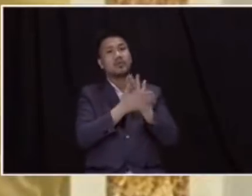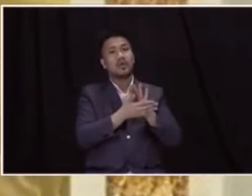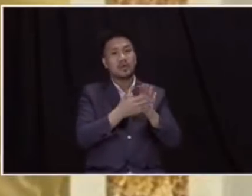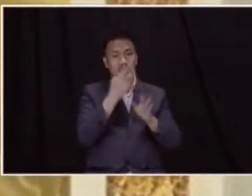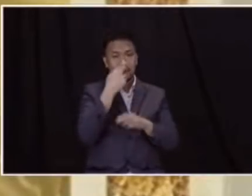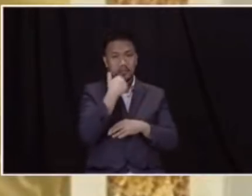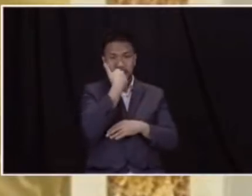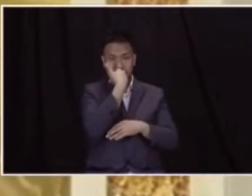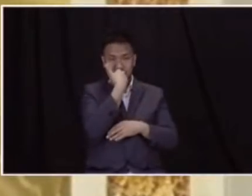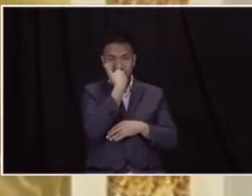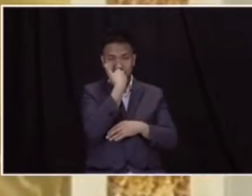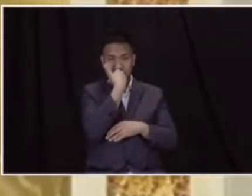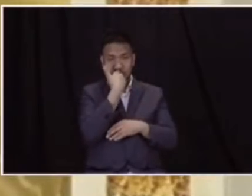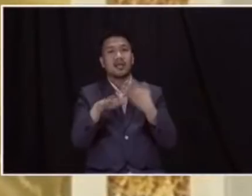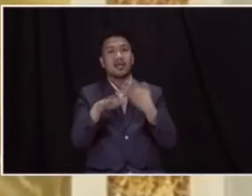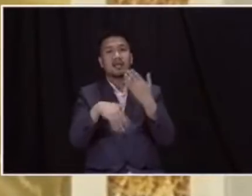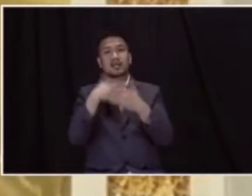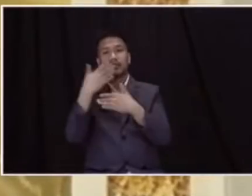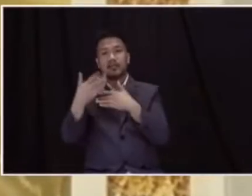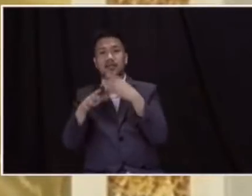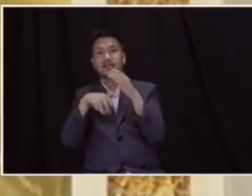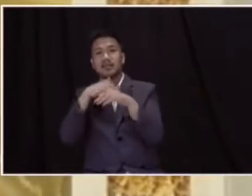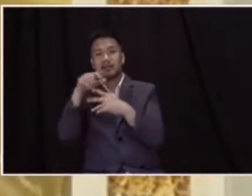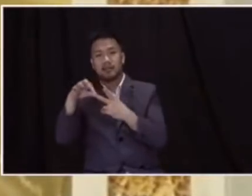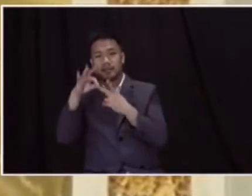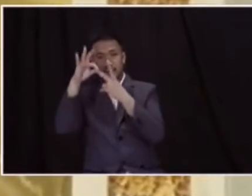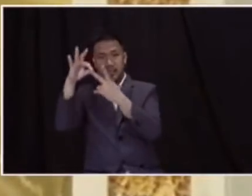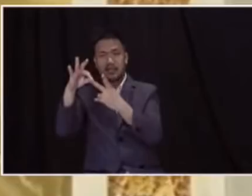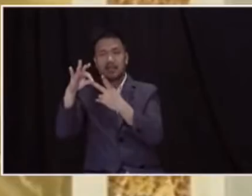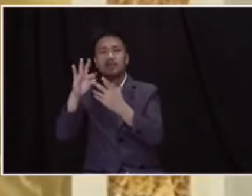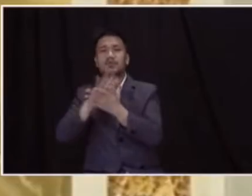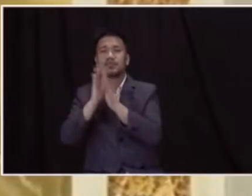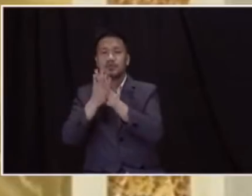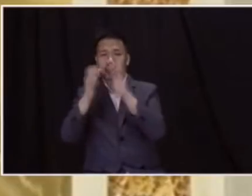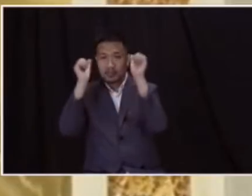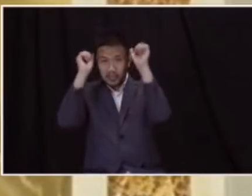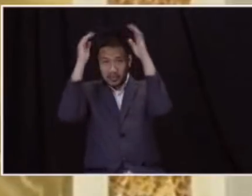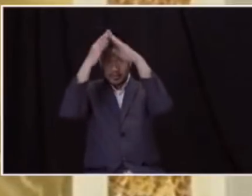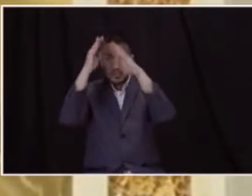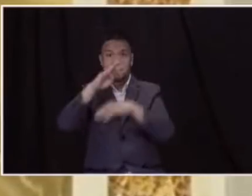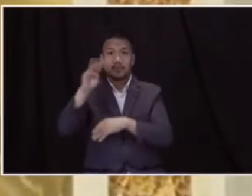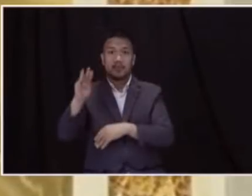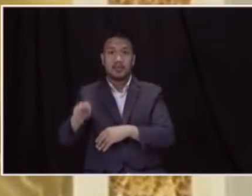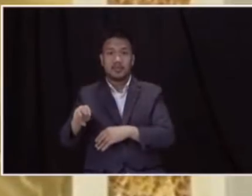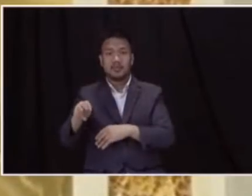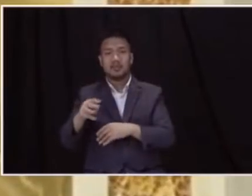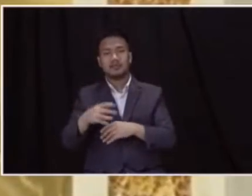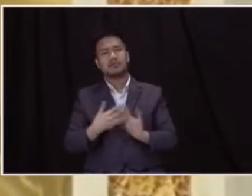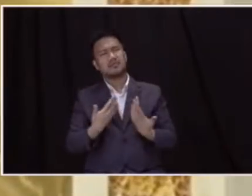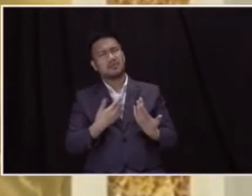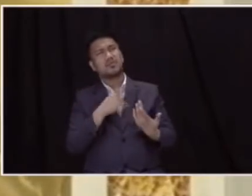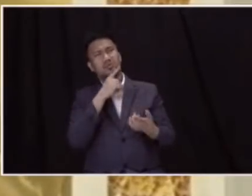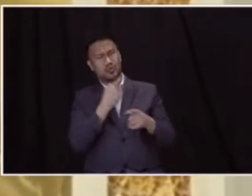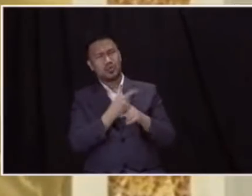and eventually appointed me as Archbishop of Manila, I must